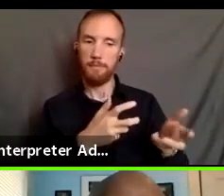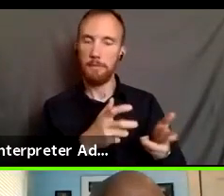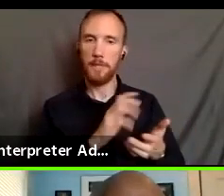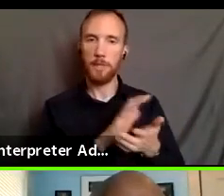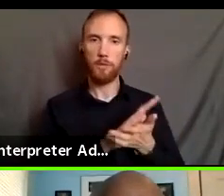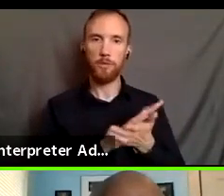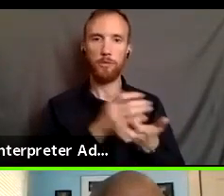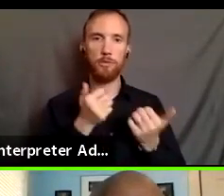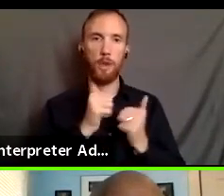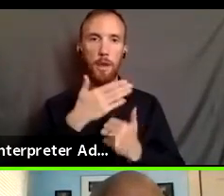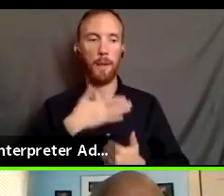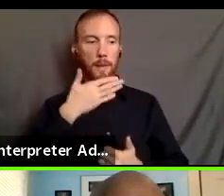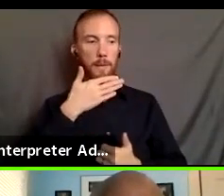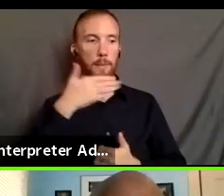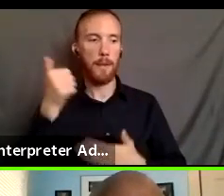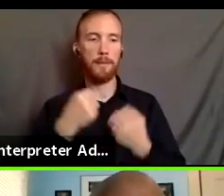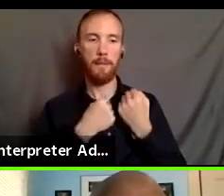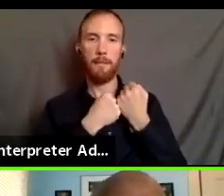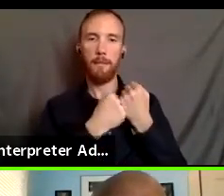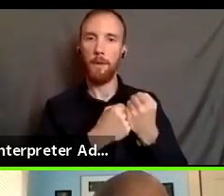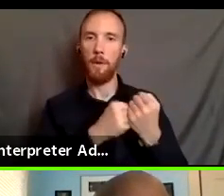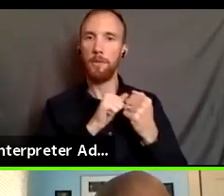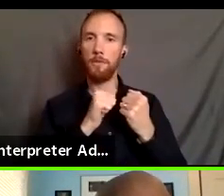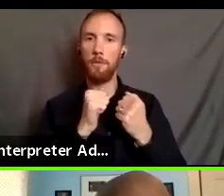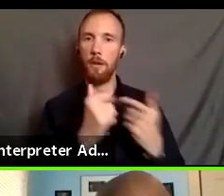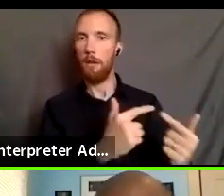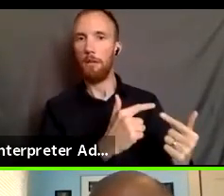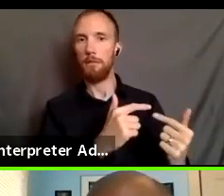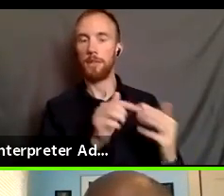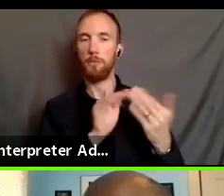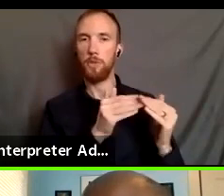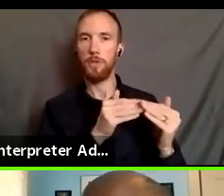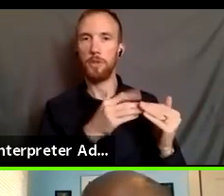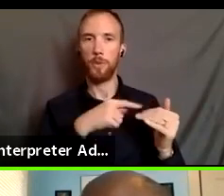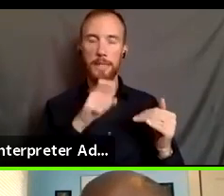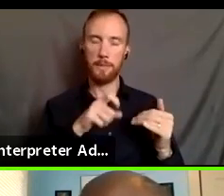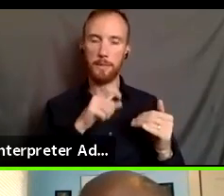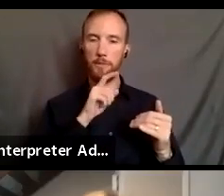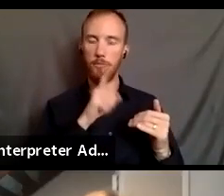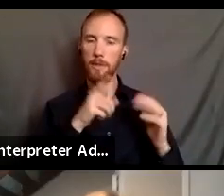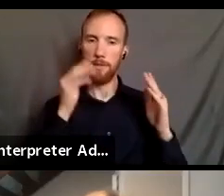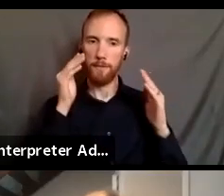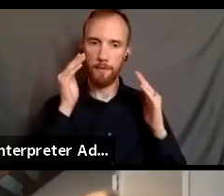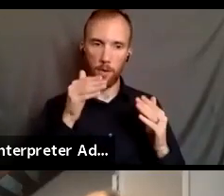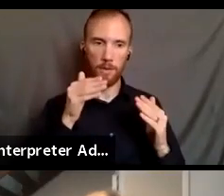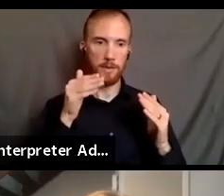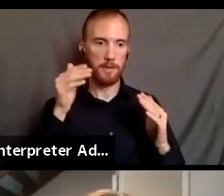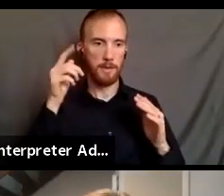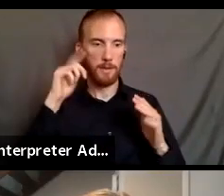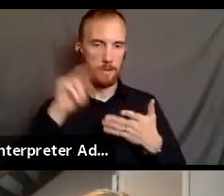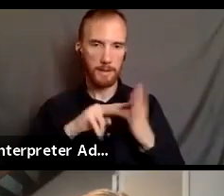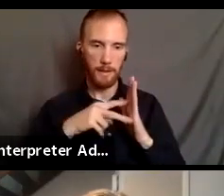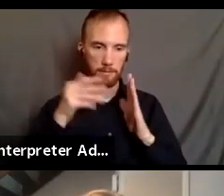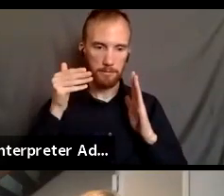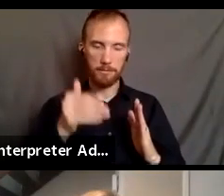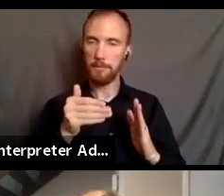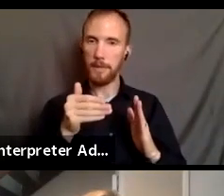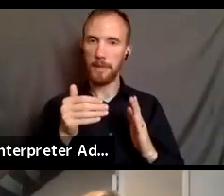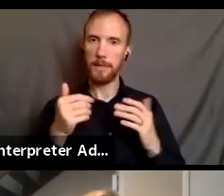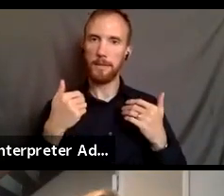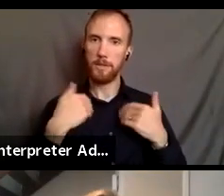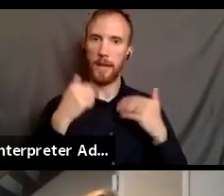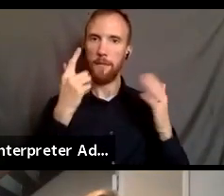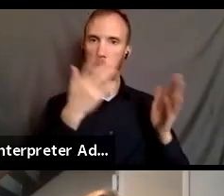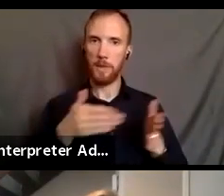communities is that we got to be really tensioned or thoughtful and and just having a plan thank